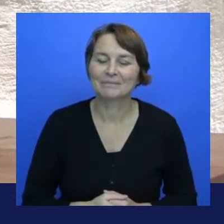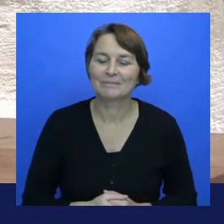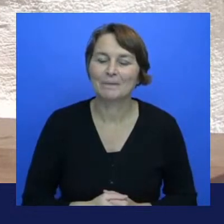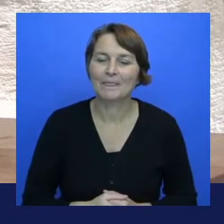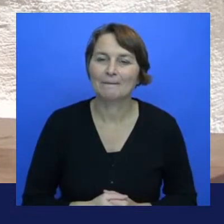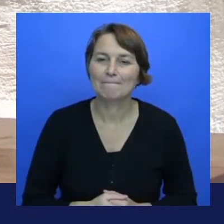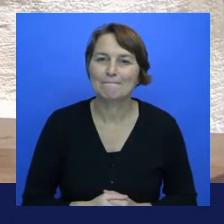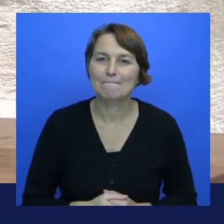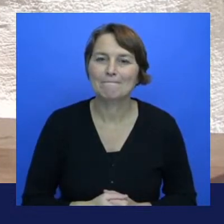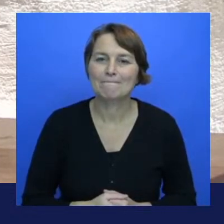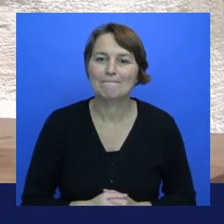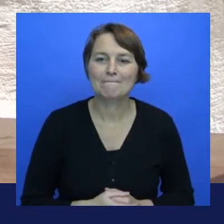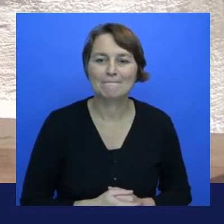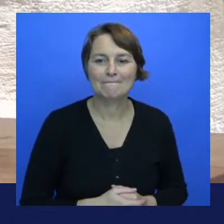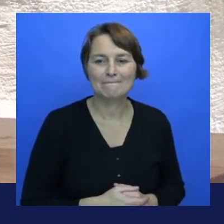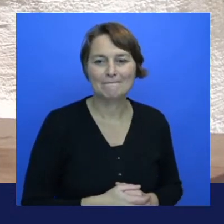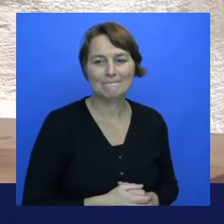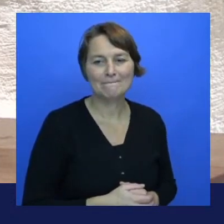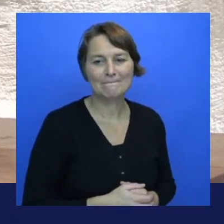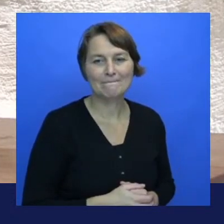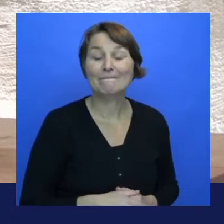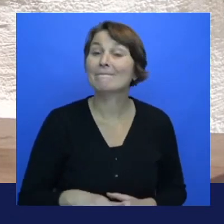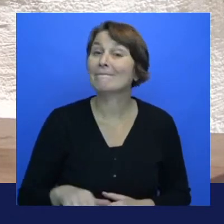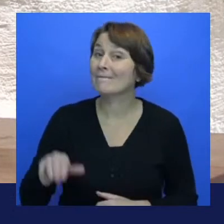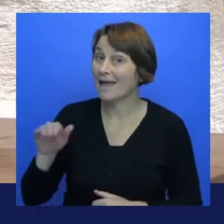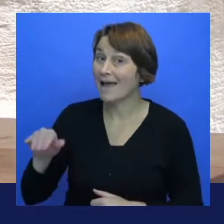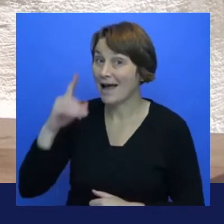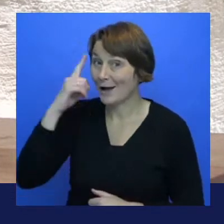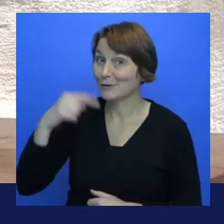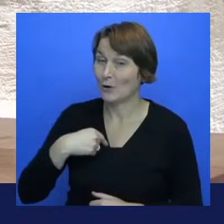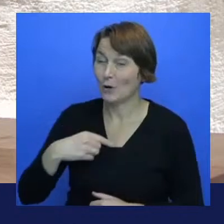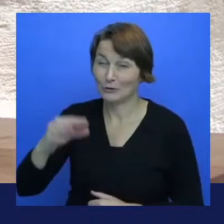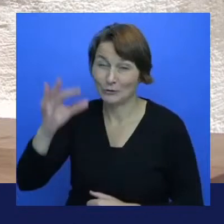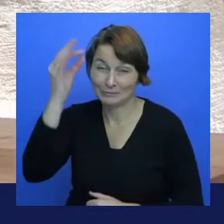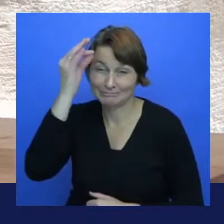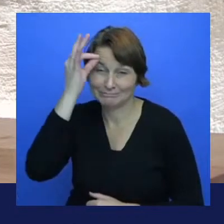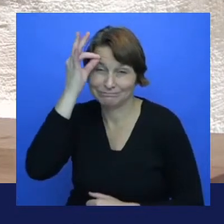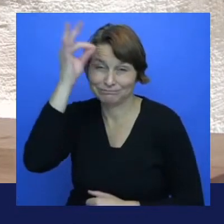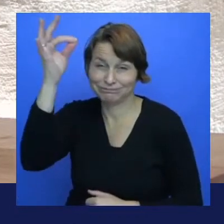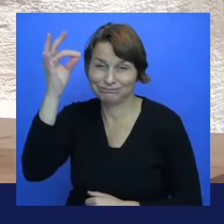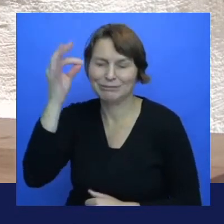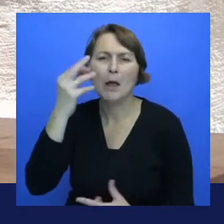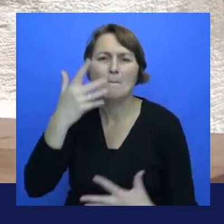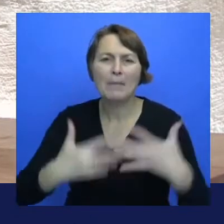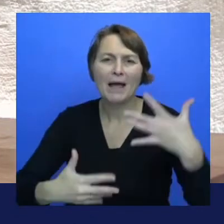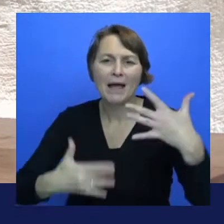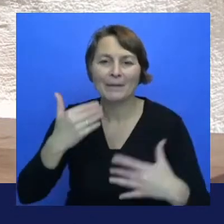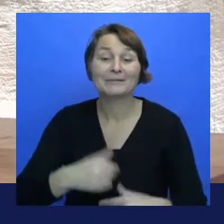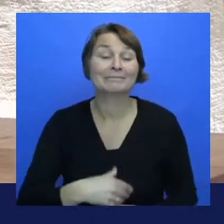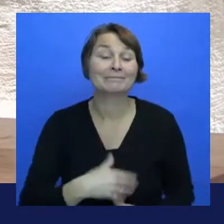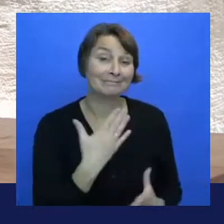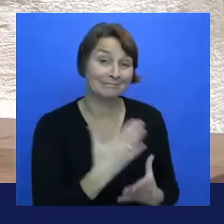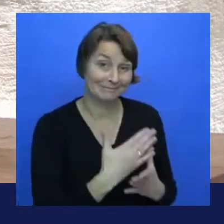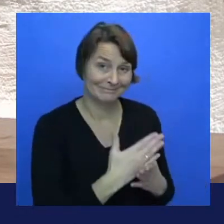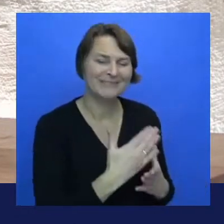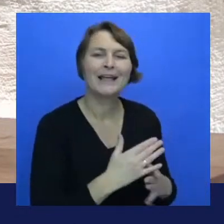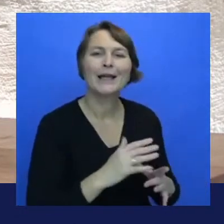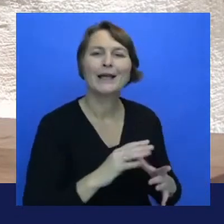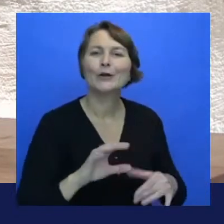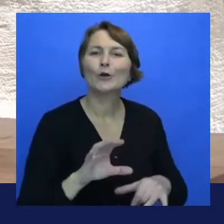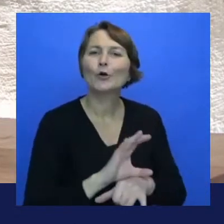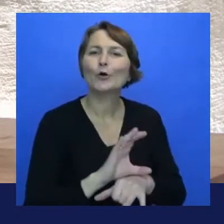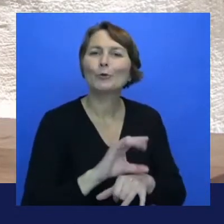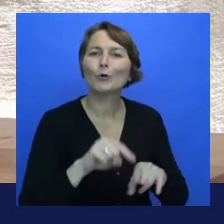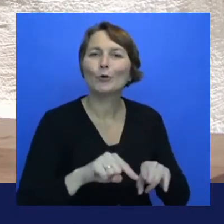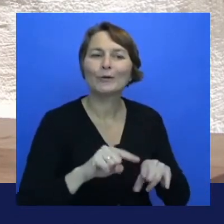folks know, but I certainly know you have a degree in mathematics. I did get a master's degree in computer science, and people don't know I was a